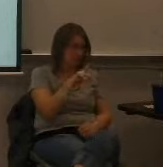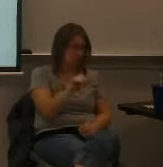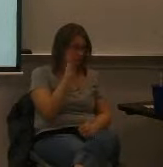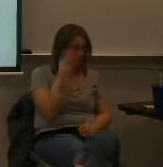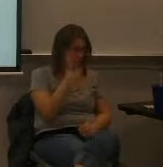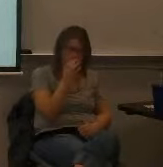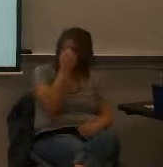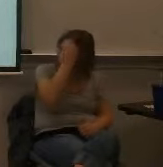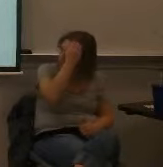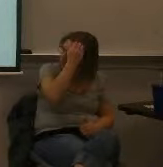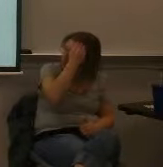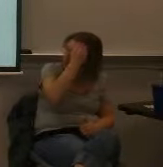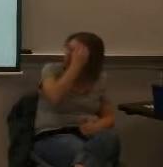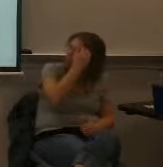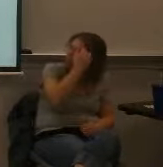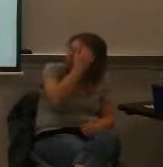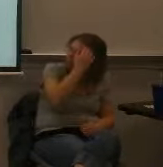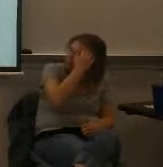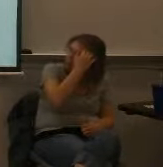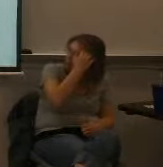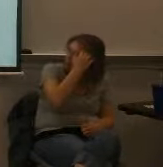this.